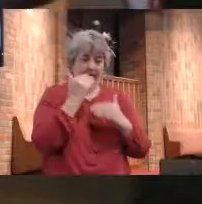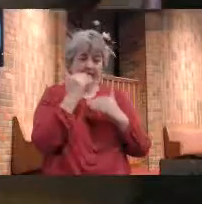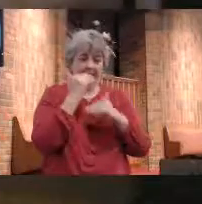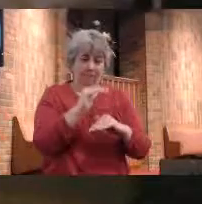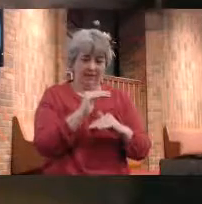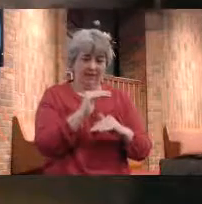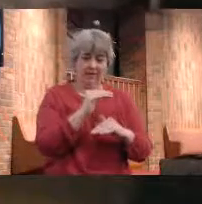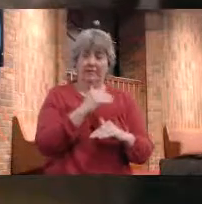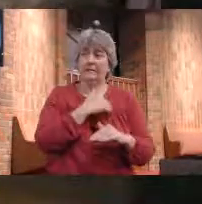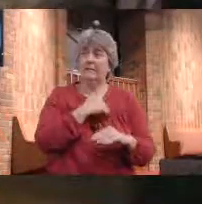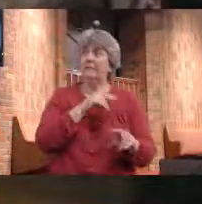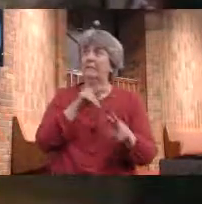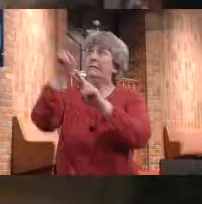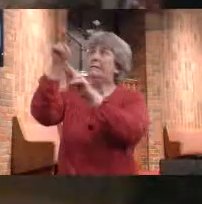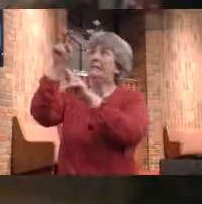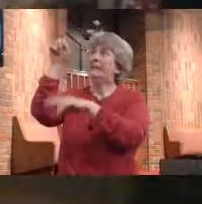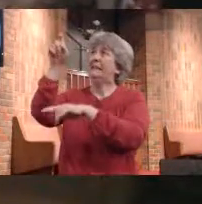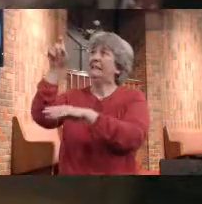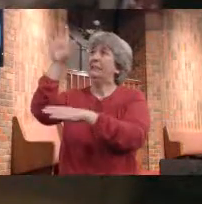of God.